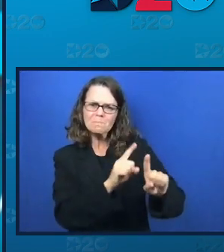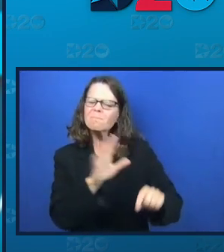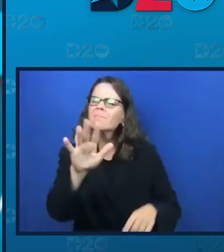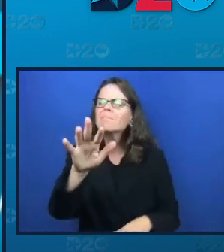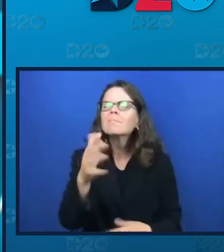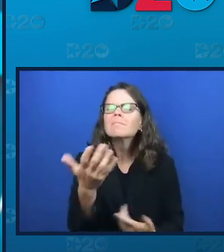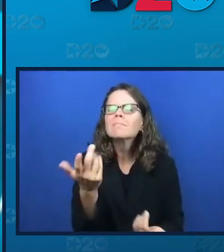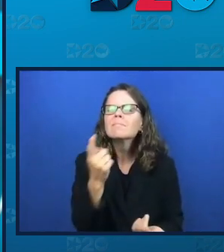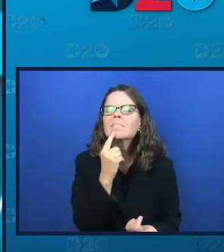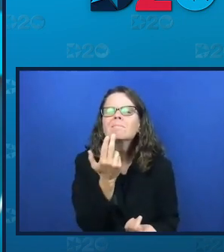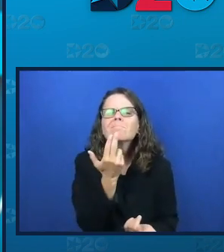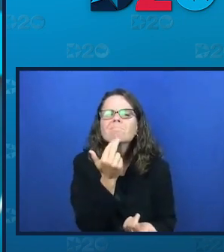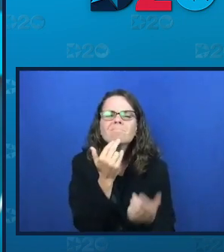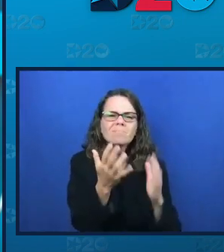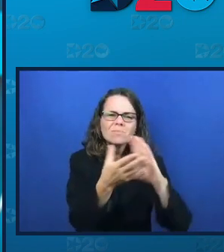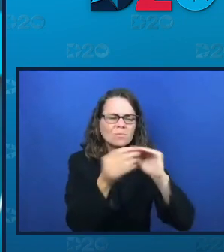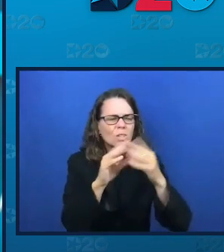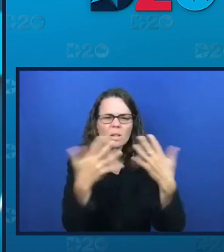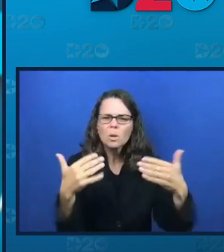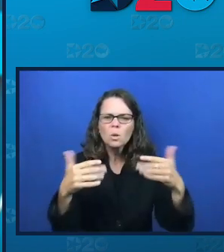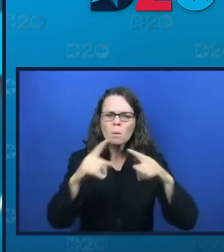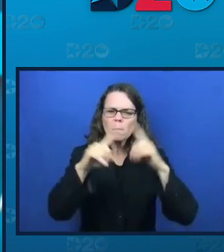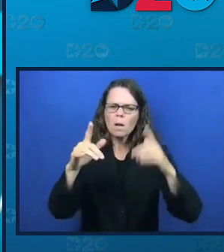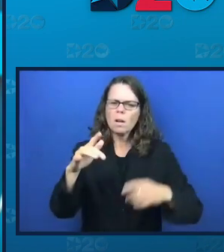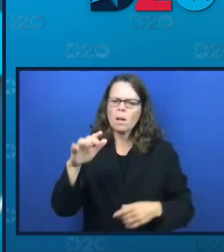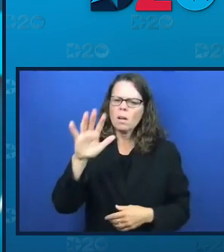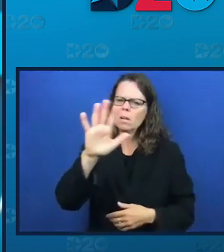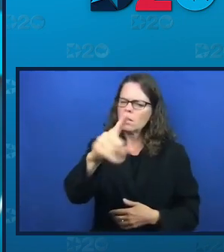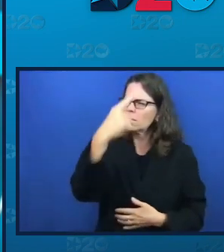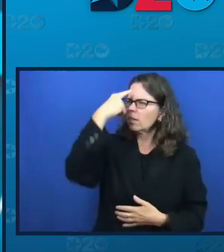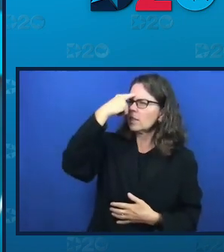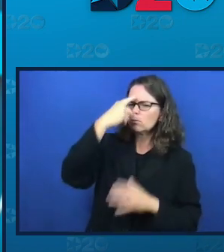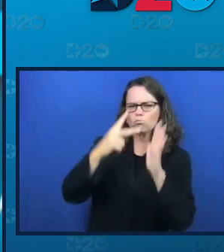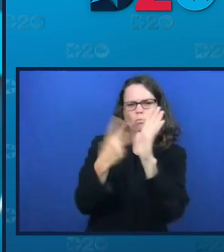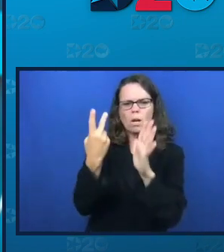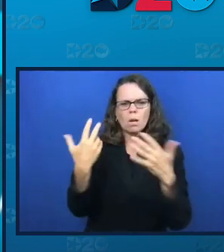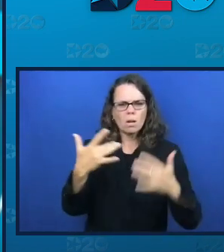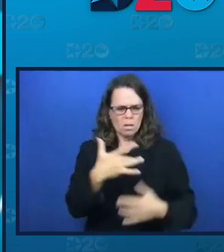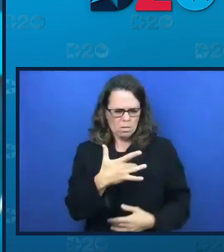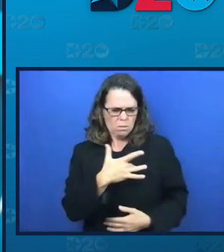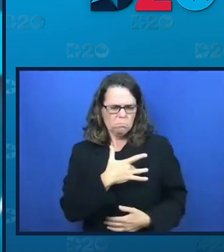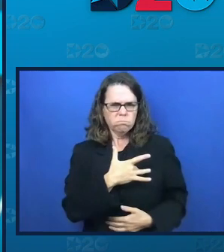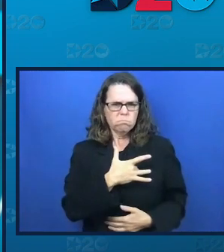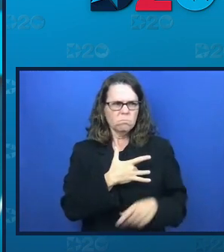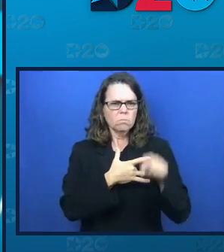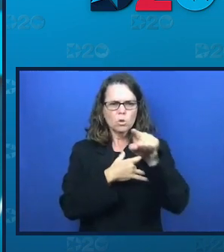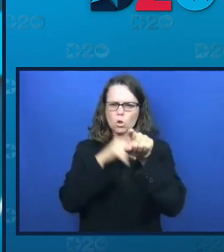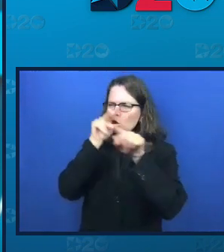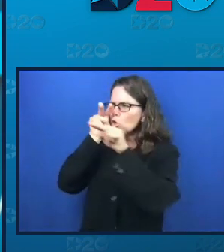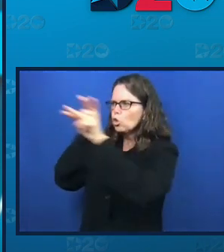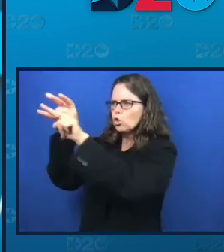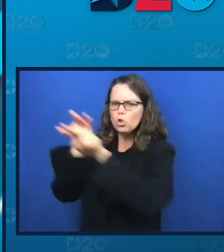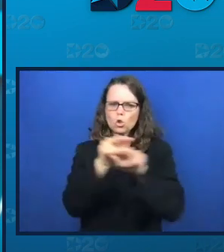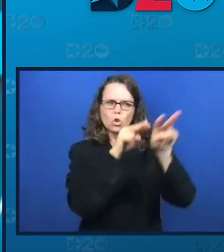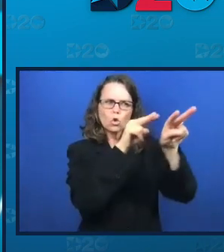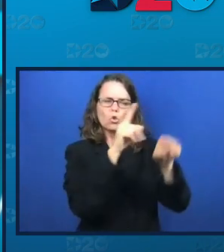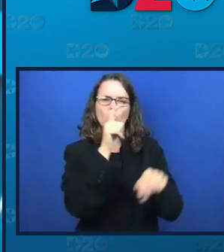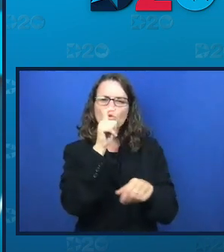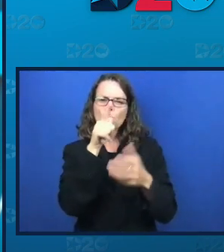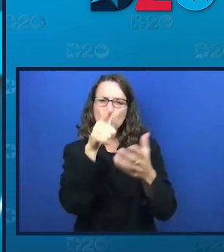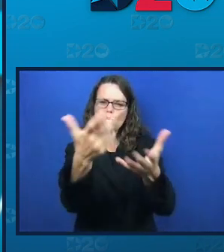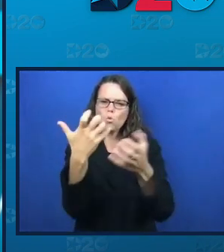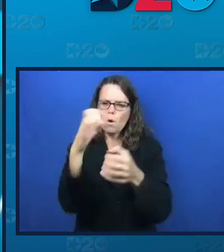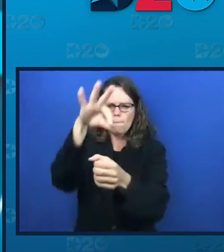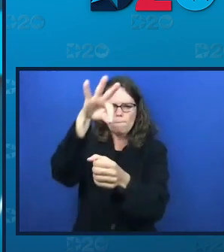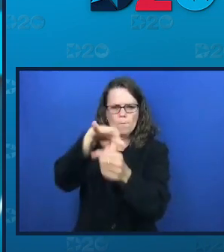the heart of the choice in this election. What kind of country do we want to be? Do we want to be